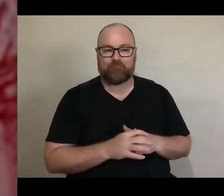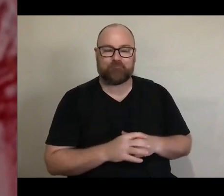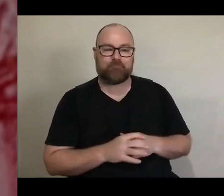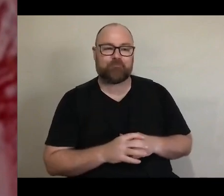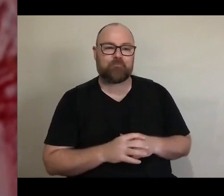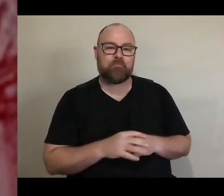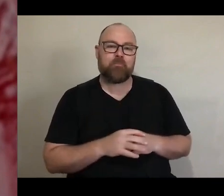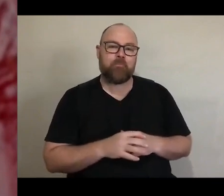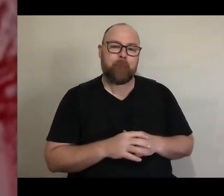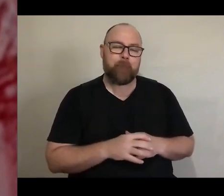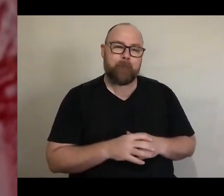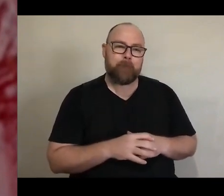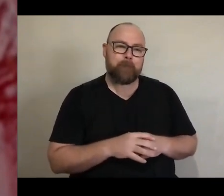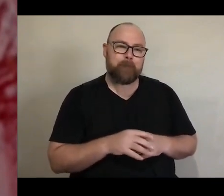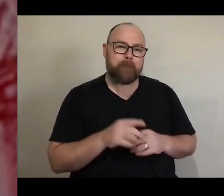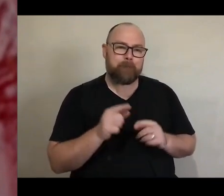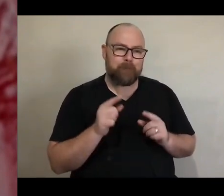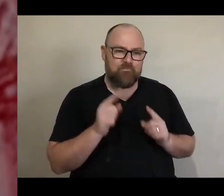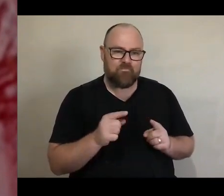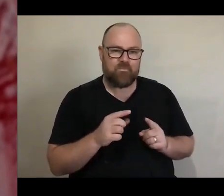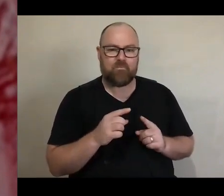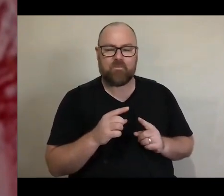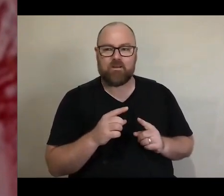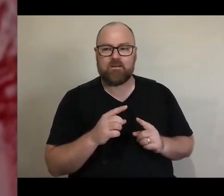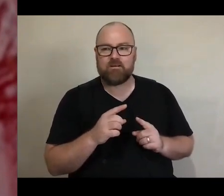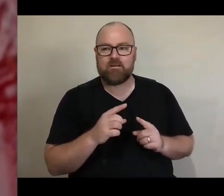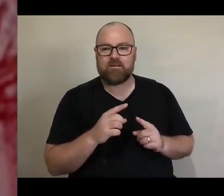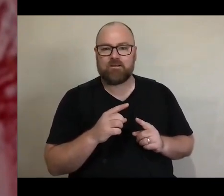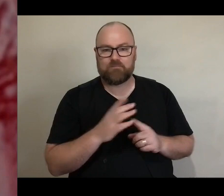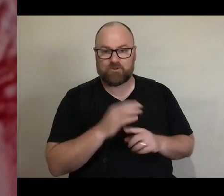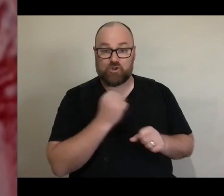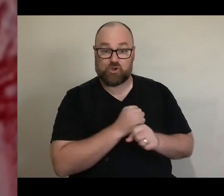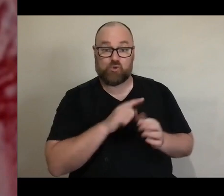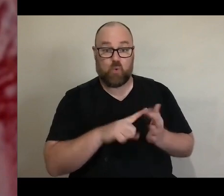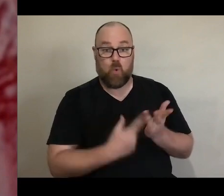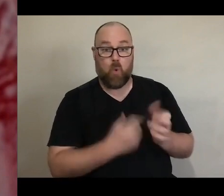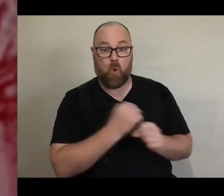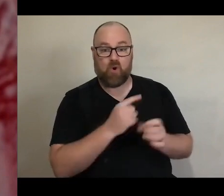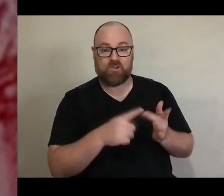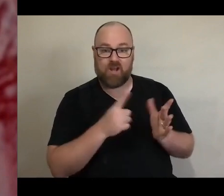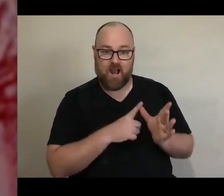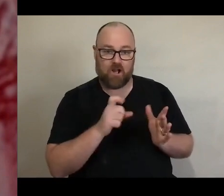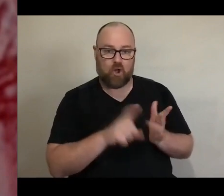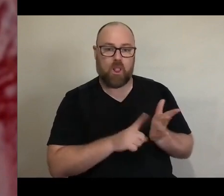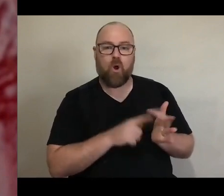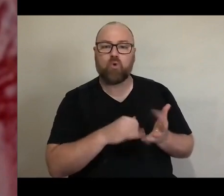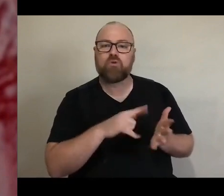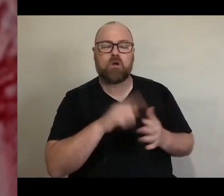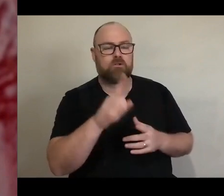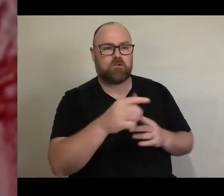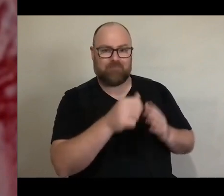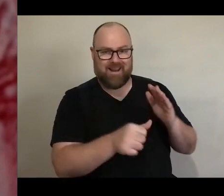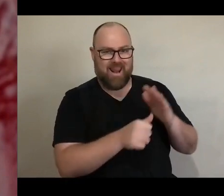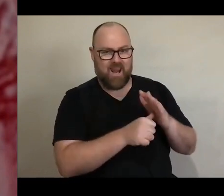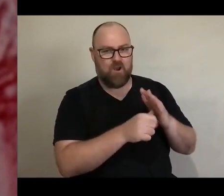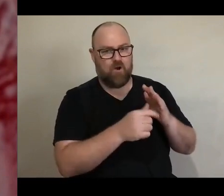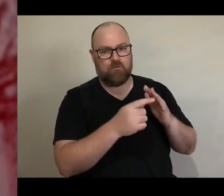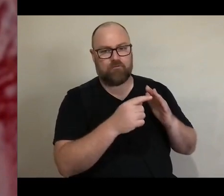the important leadership that Georgia Close, our Head of National Learning, has played in bringing this conference